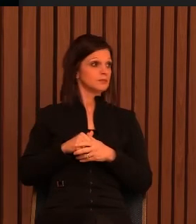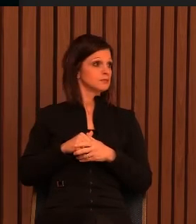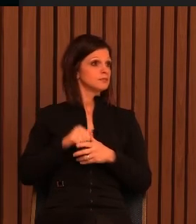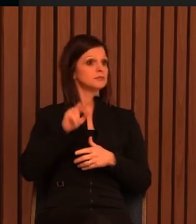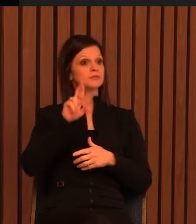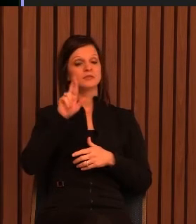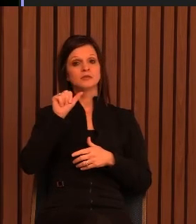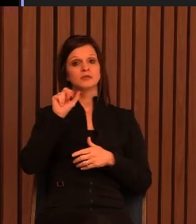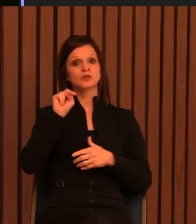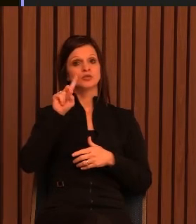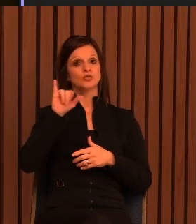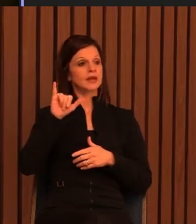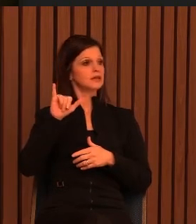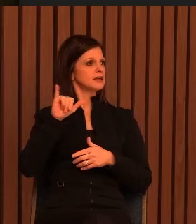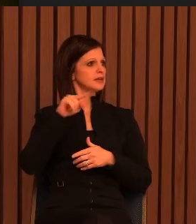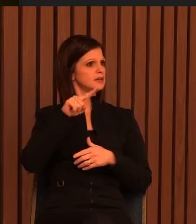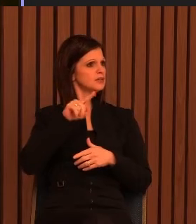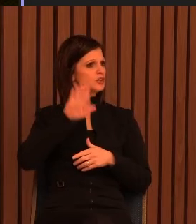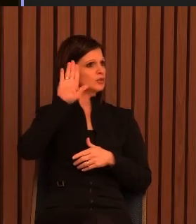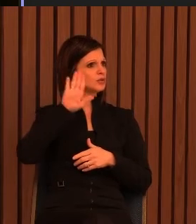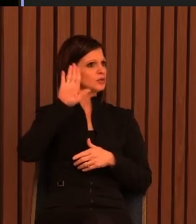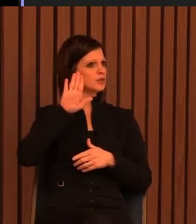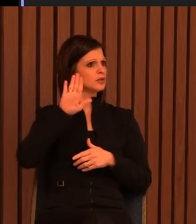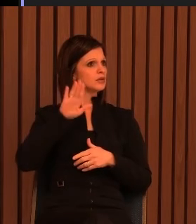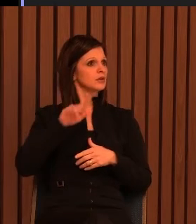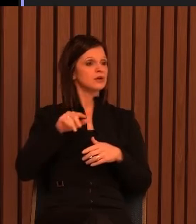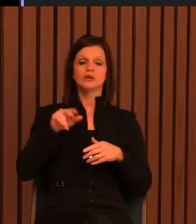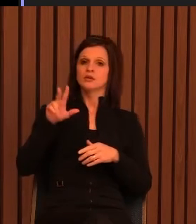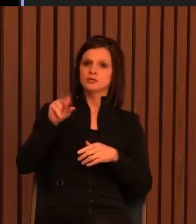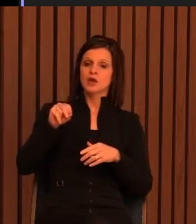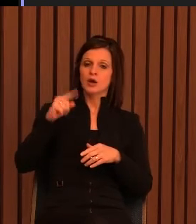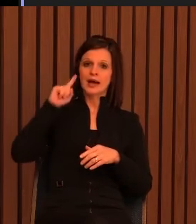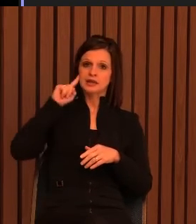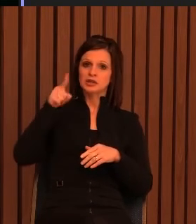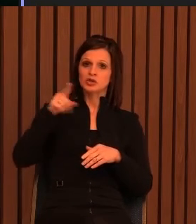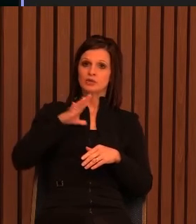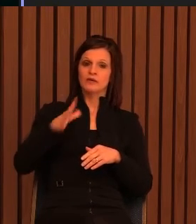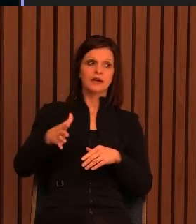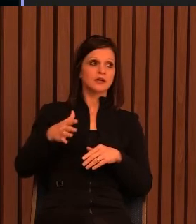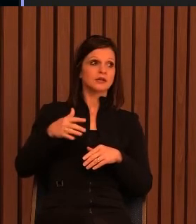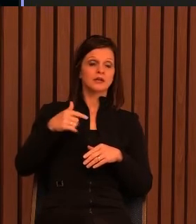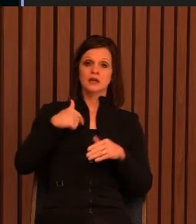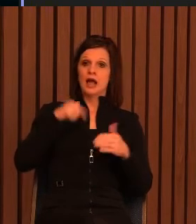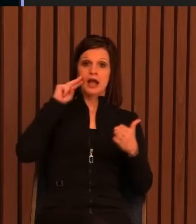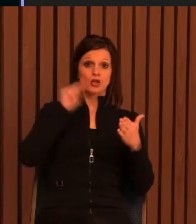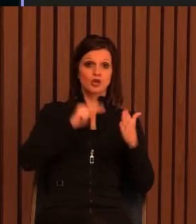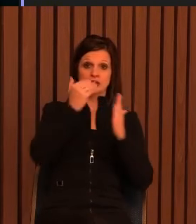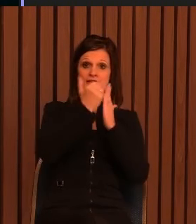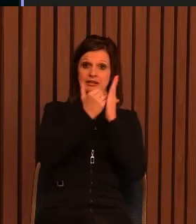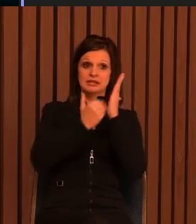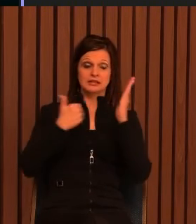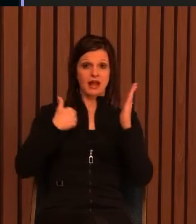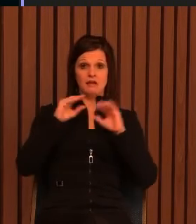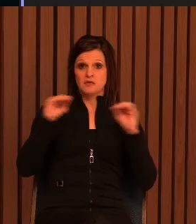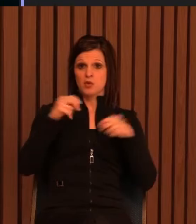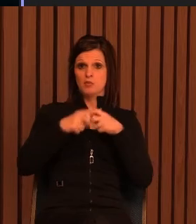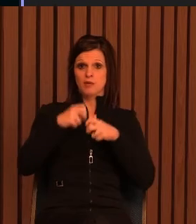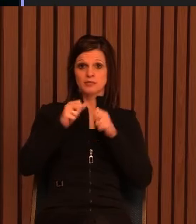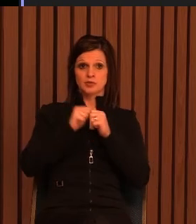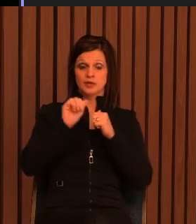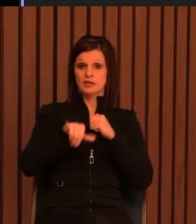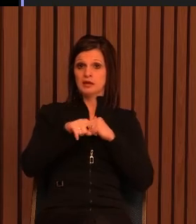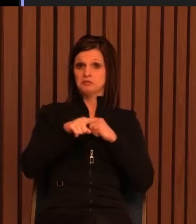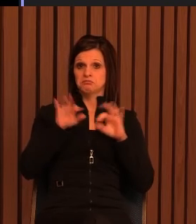Randy, I can't tell if you don't have your hand up, do you? No, I can hear you, and I reviewed the list. I don't have any problems with the list that you sent